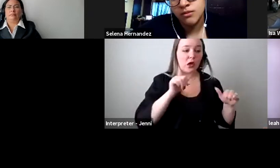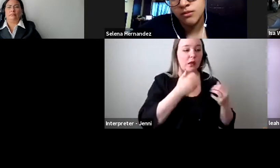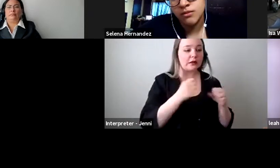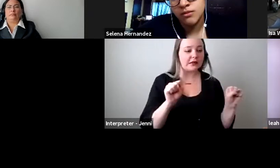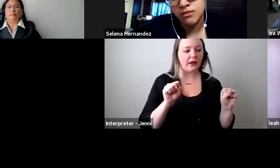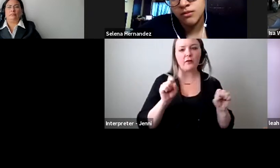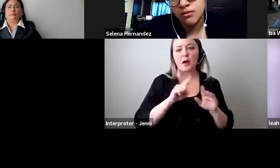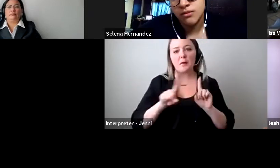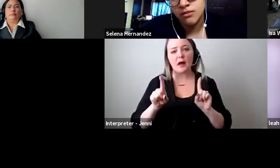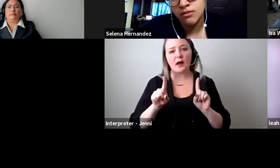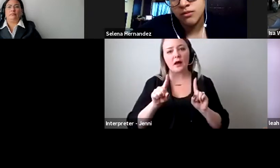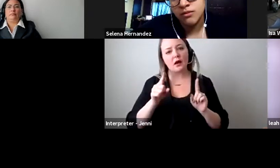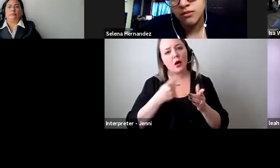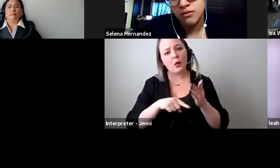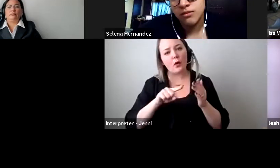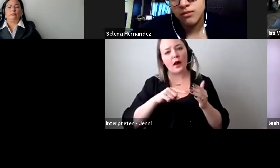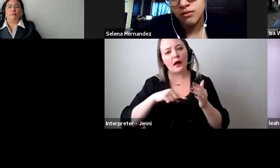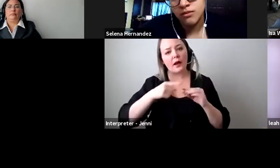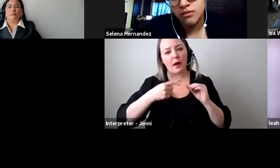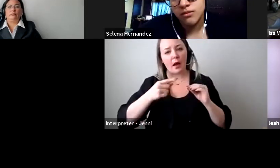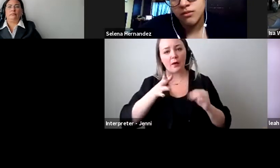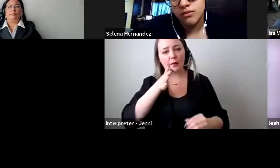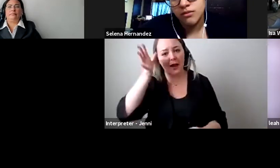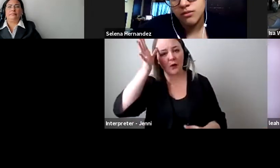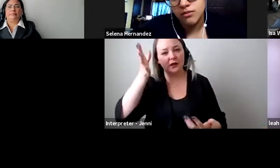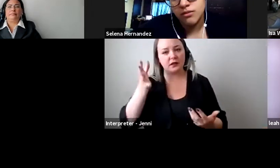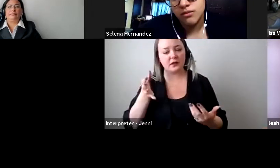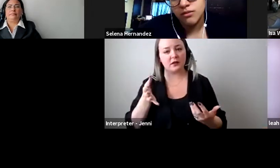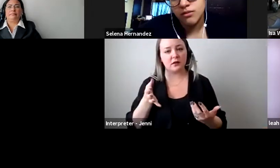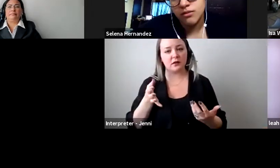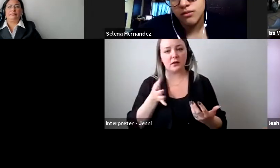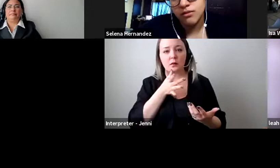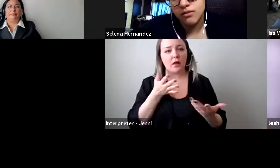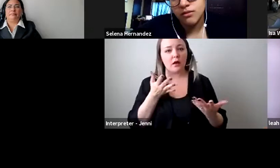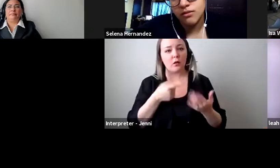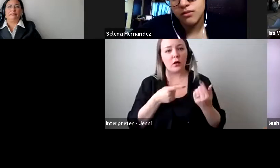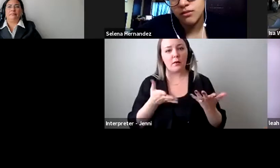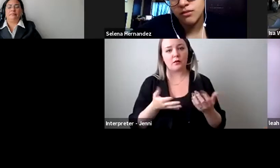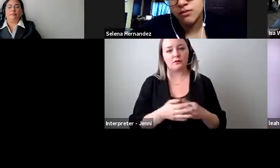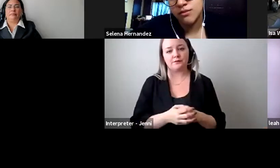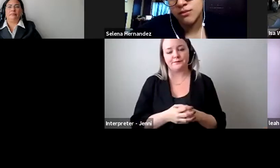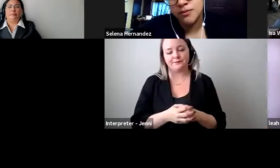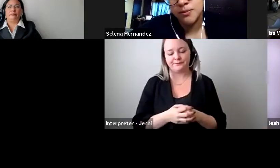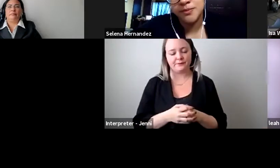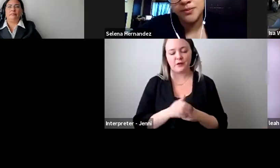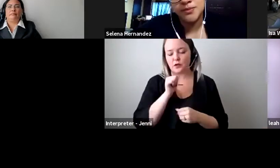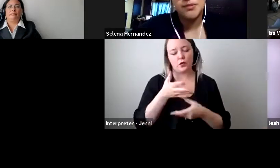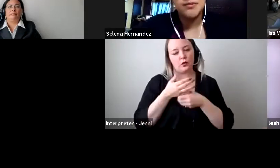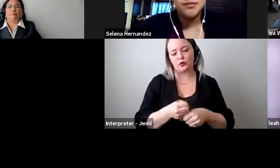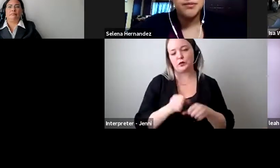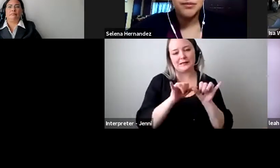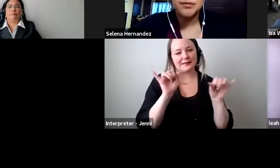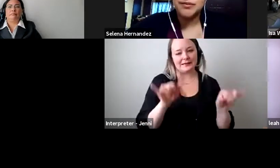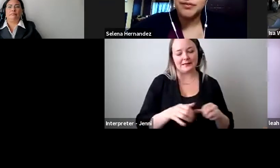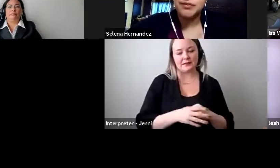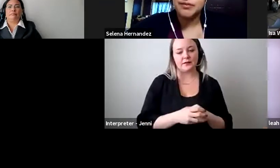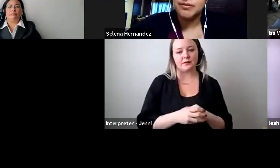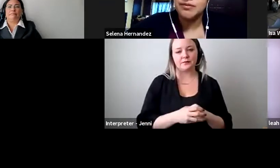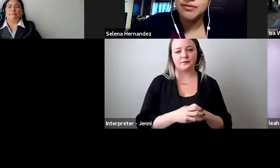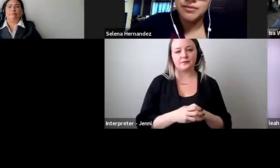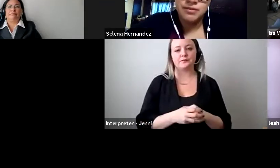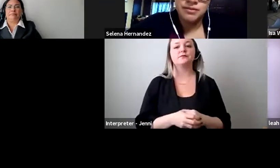So I don't trust the system. Thank you so much, Yolanda. You all did so